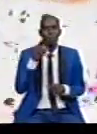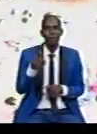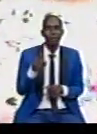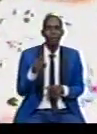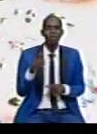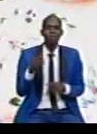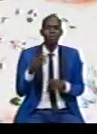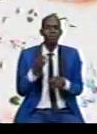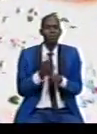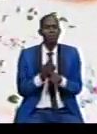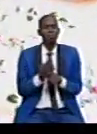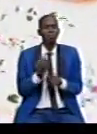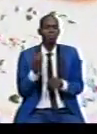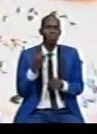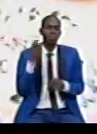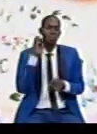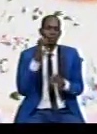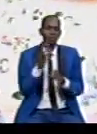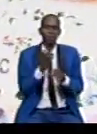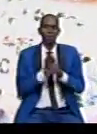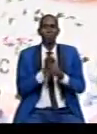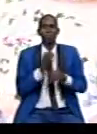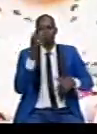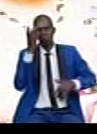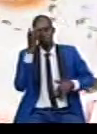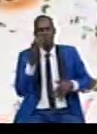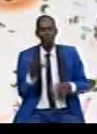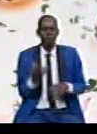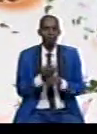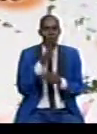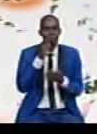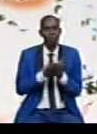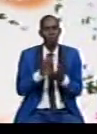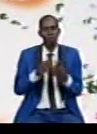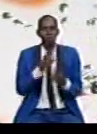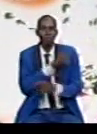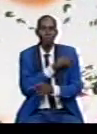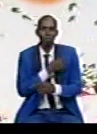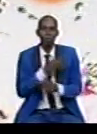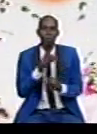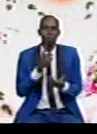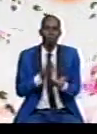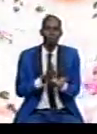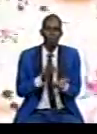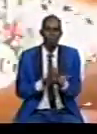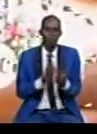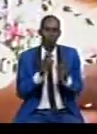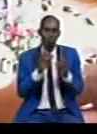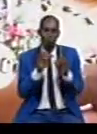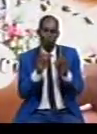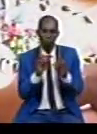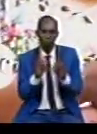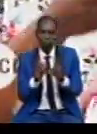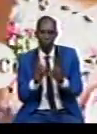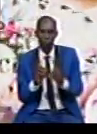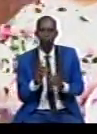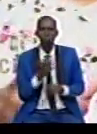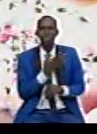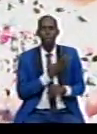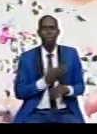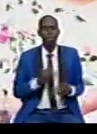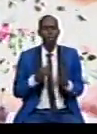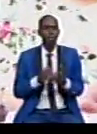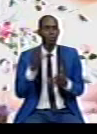sick. I took her to the hospital. The doctor had to run a test, and also it was